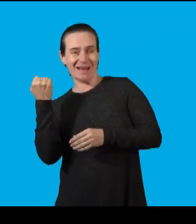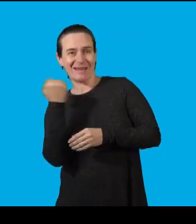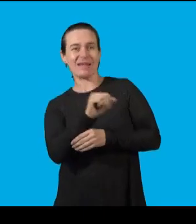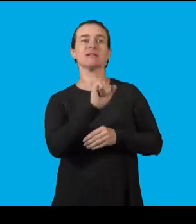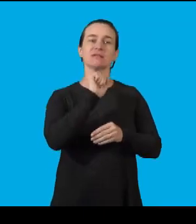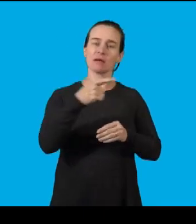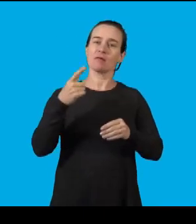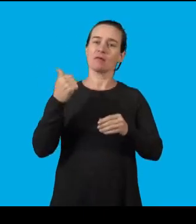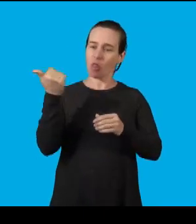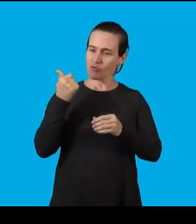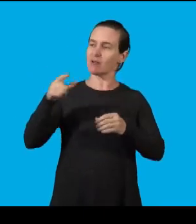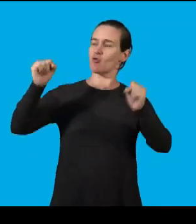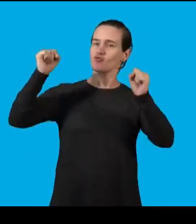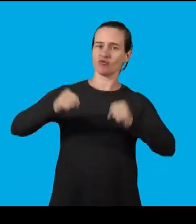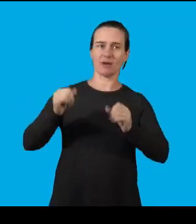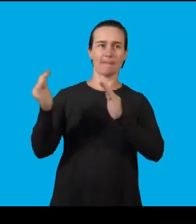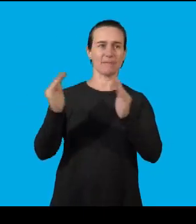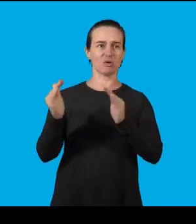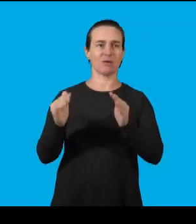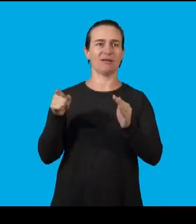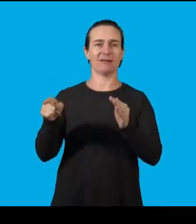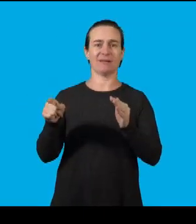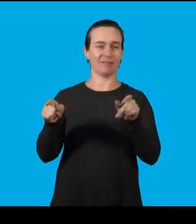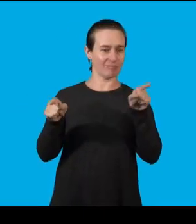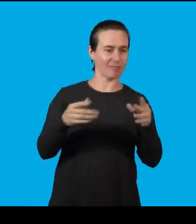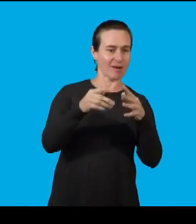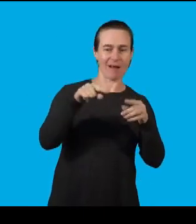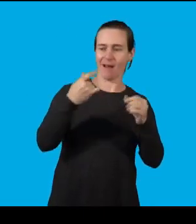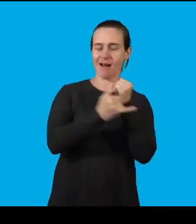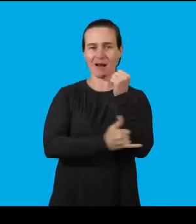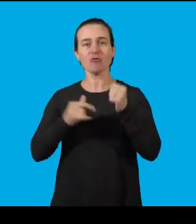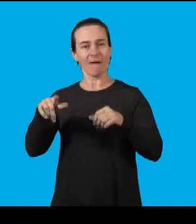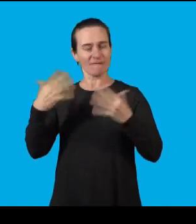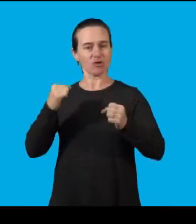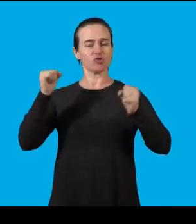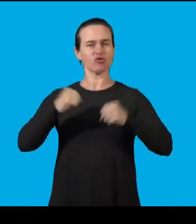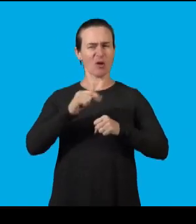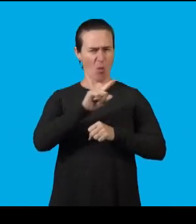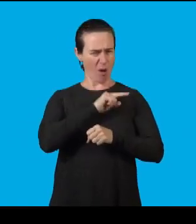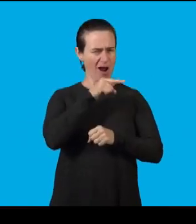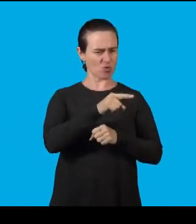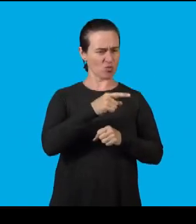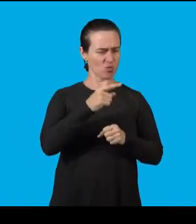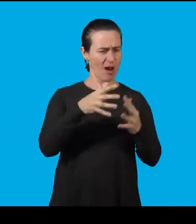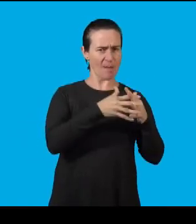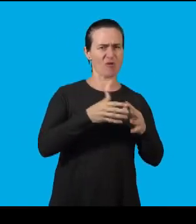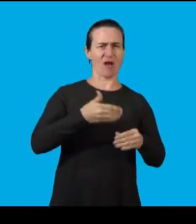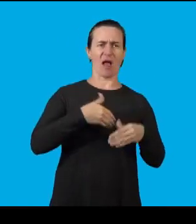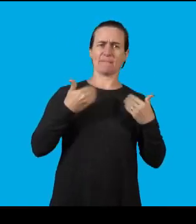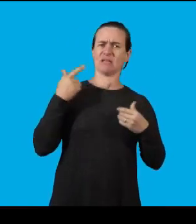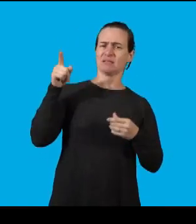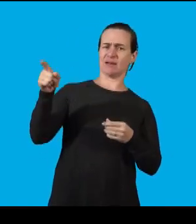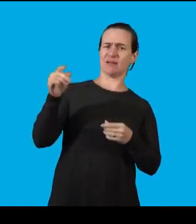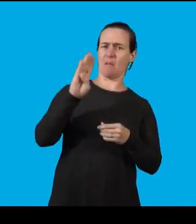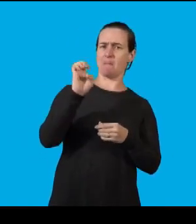the administration of Berlin. Very, very important to identify the command words. So you can see there,